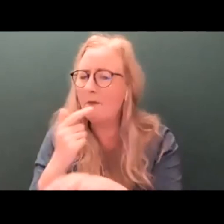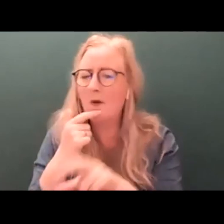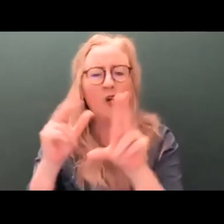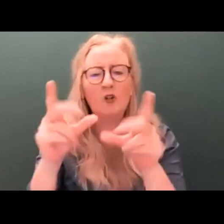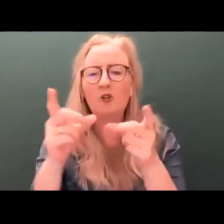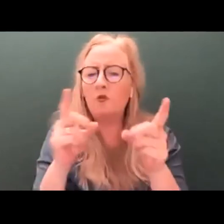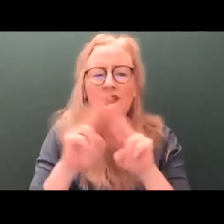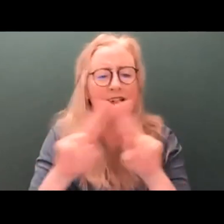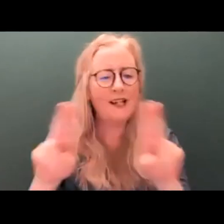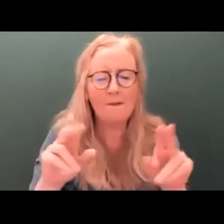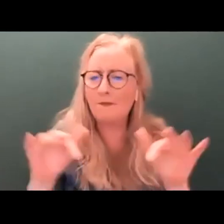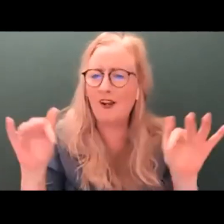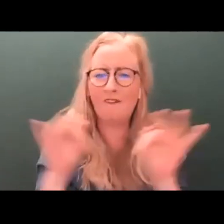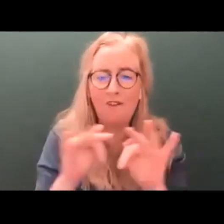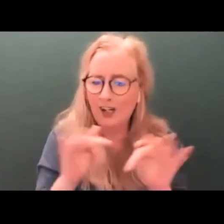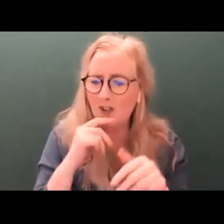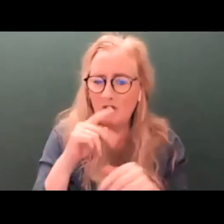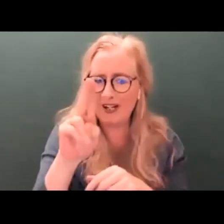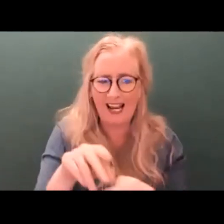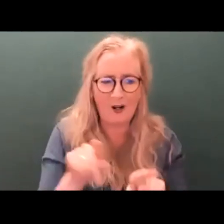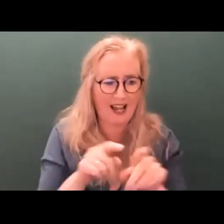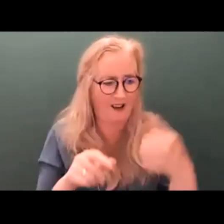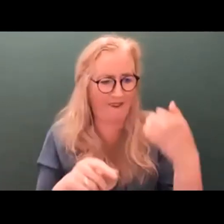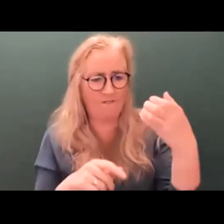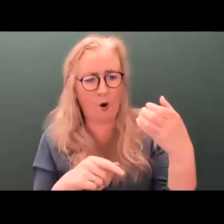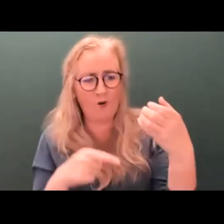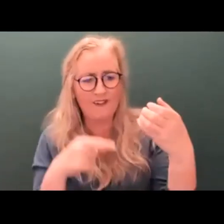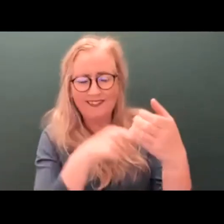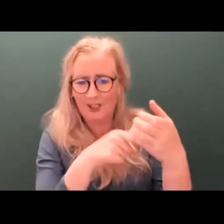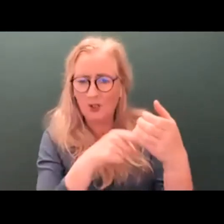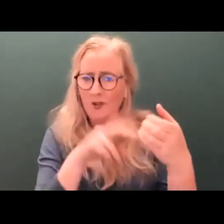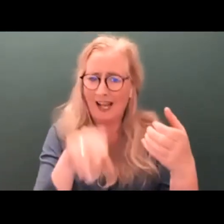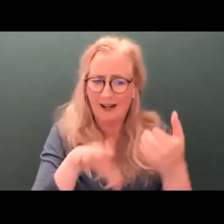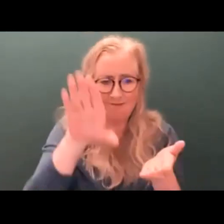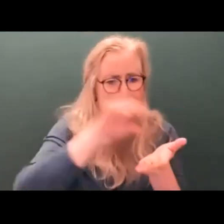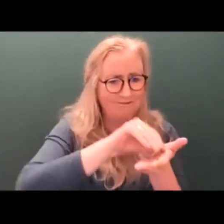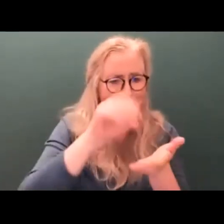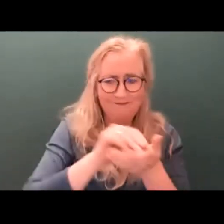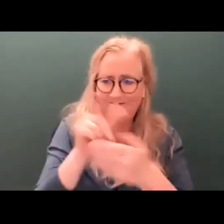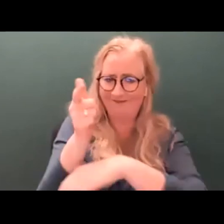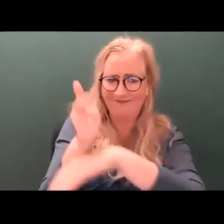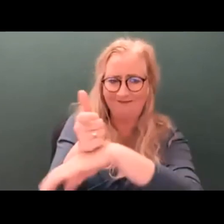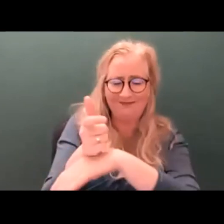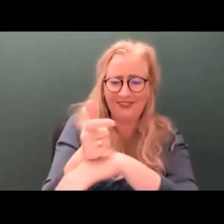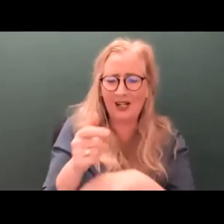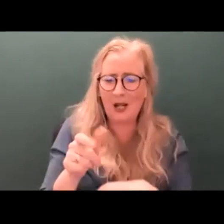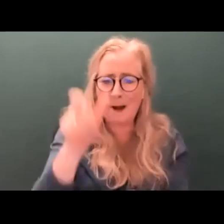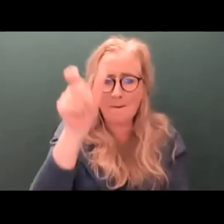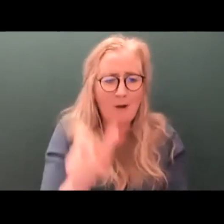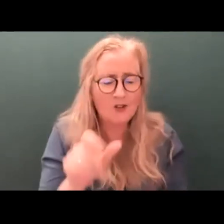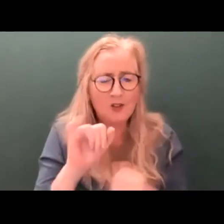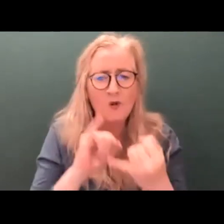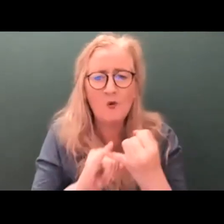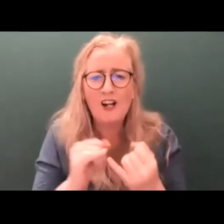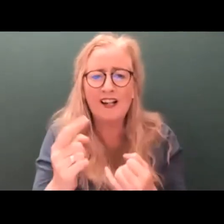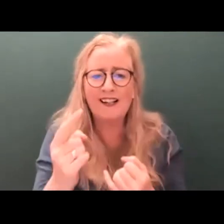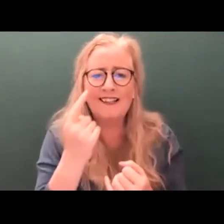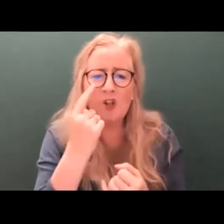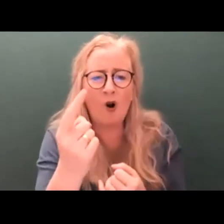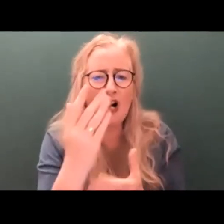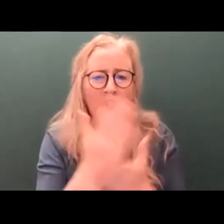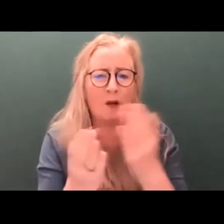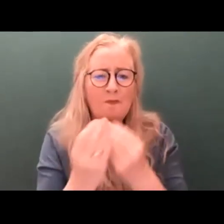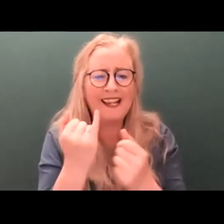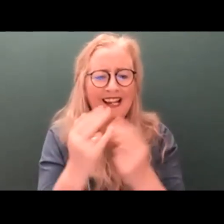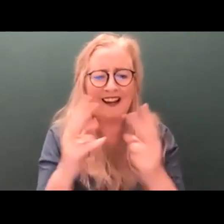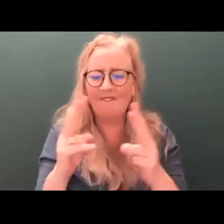with phones. Now you can you can go out and capture a pretty good video interview with someone who maybe saw something in the village. It's